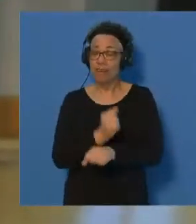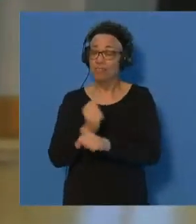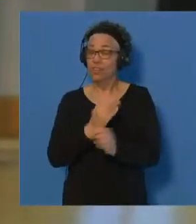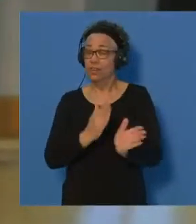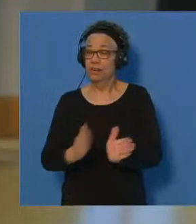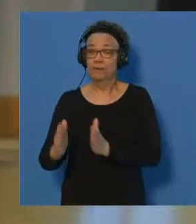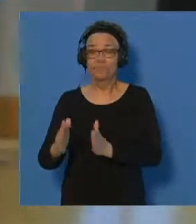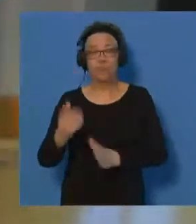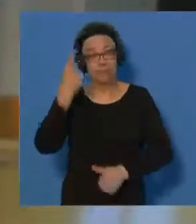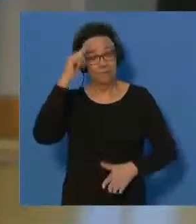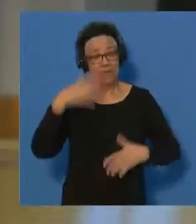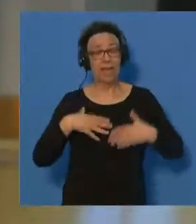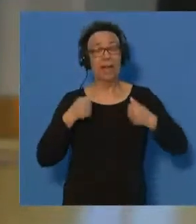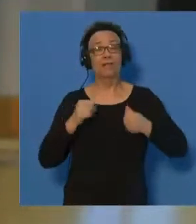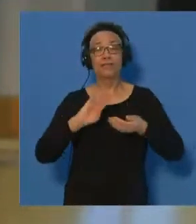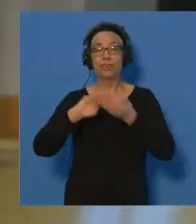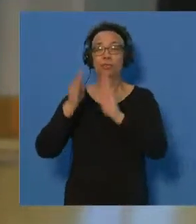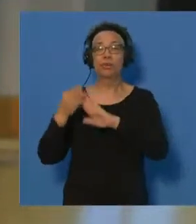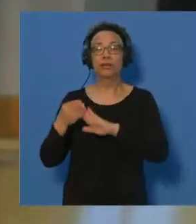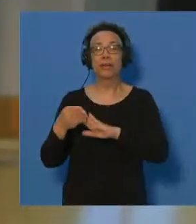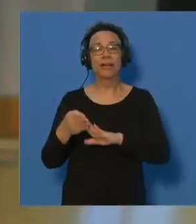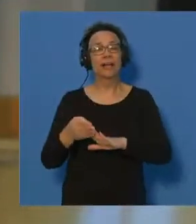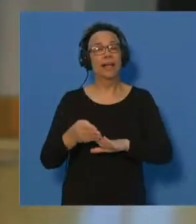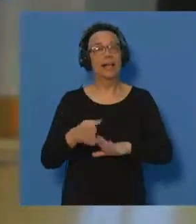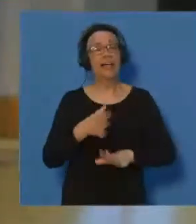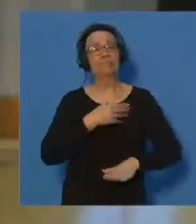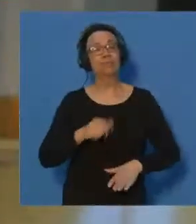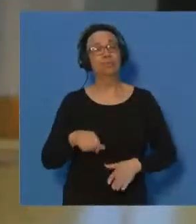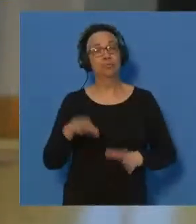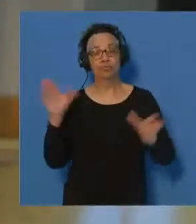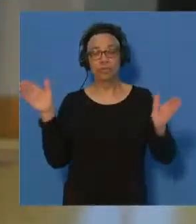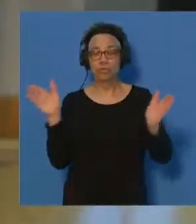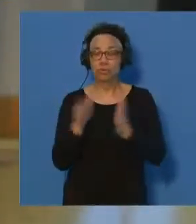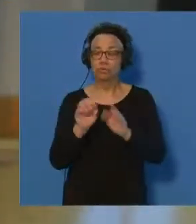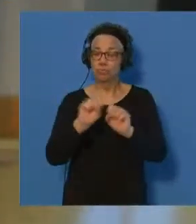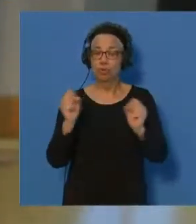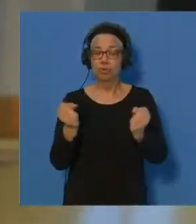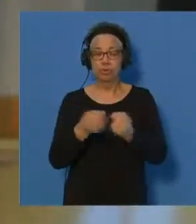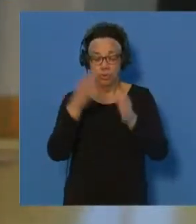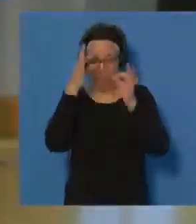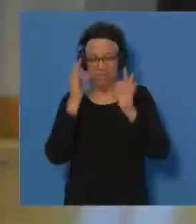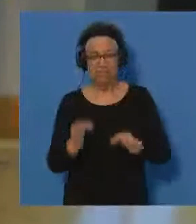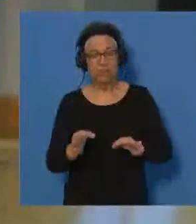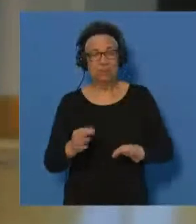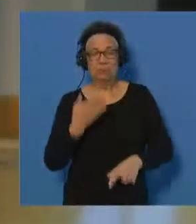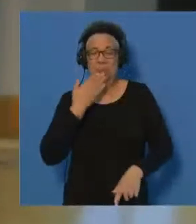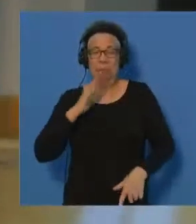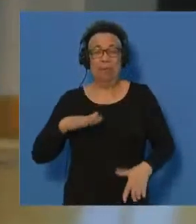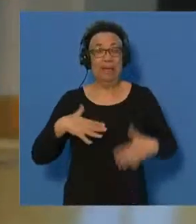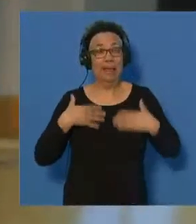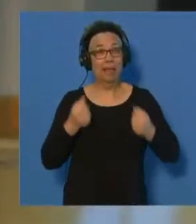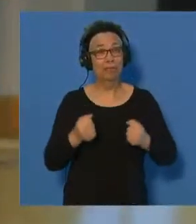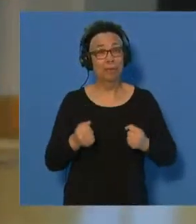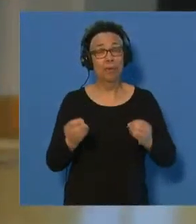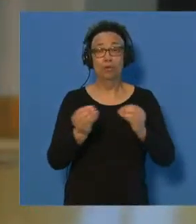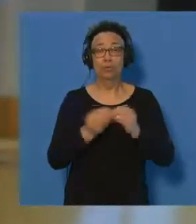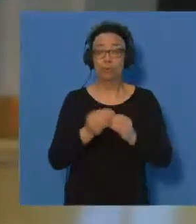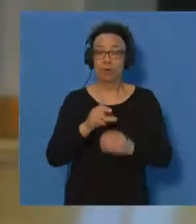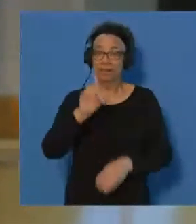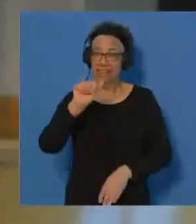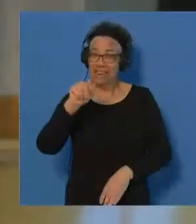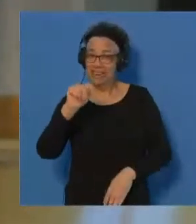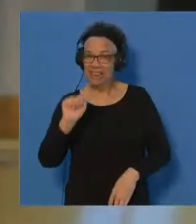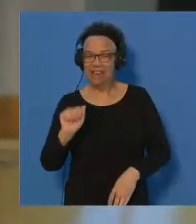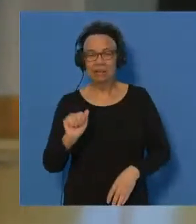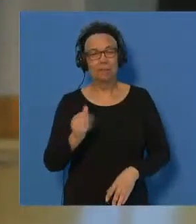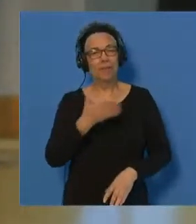community and reduce social determinants of ill health. The more local data we have, the better our chances at getting the